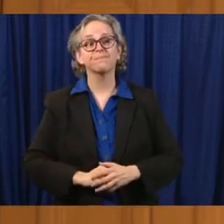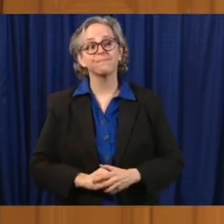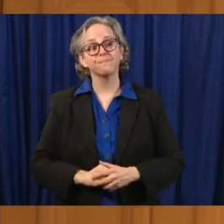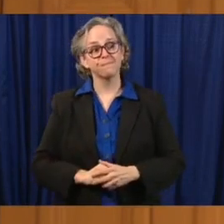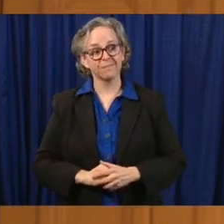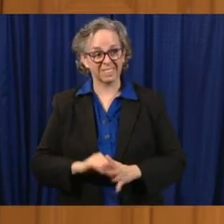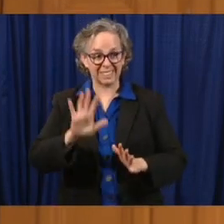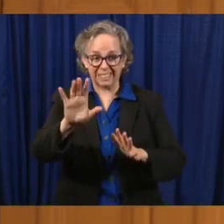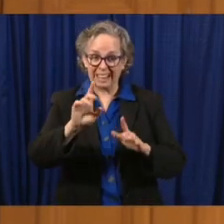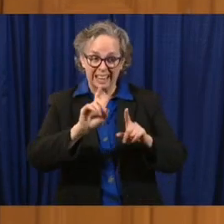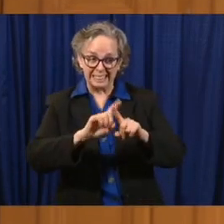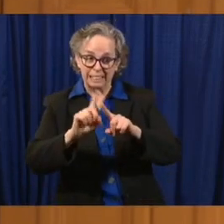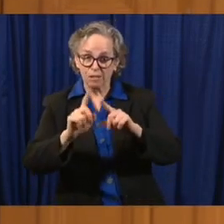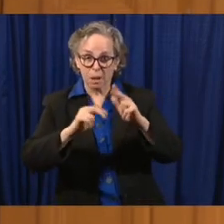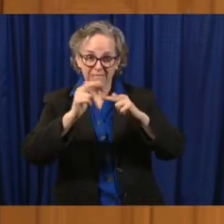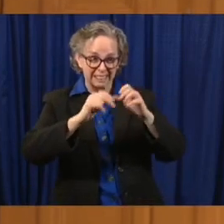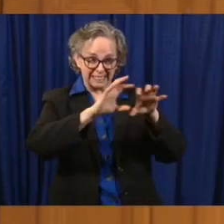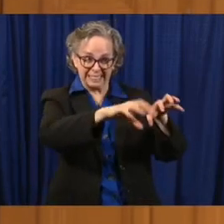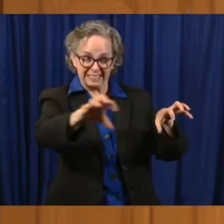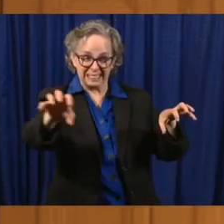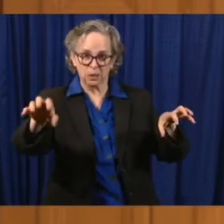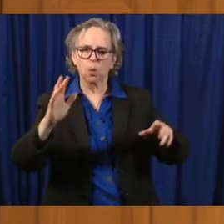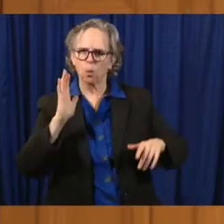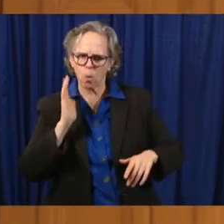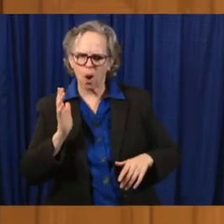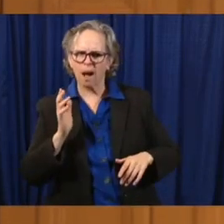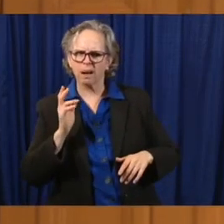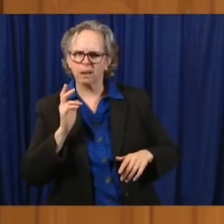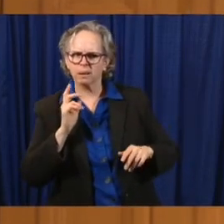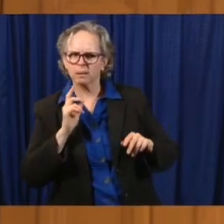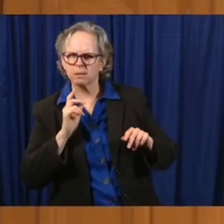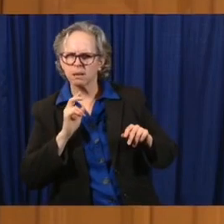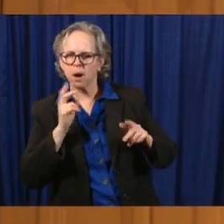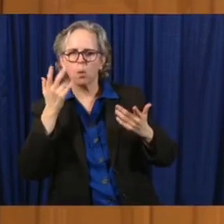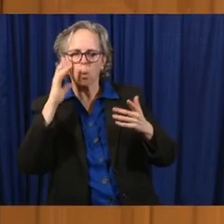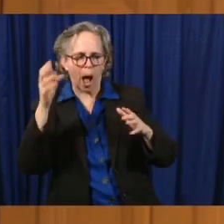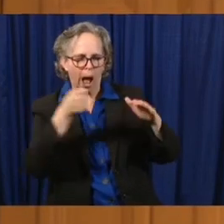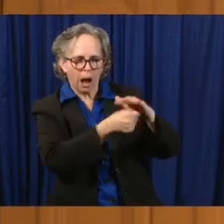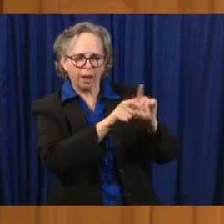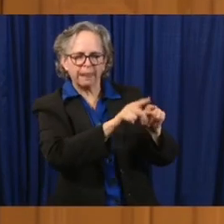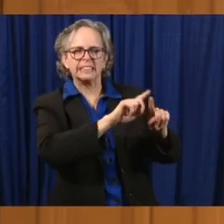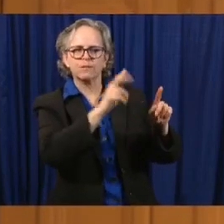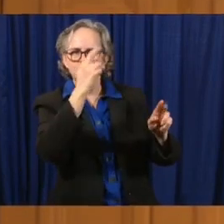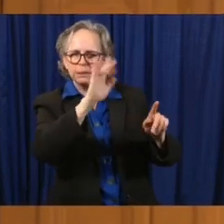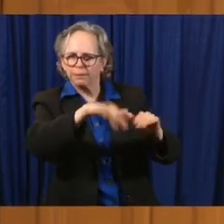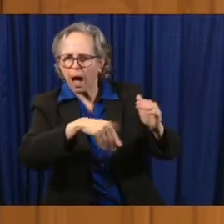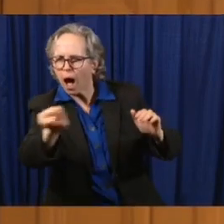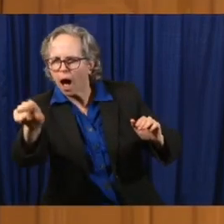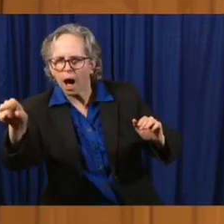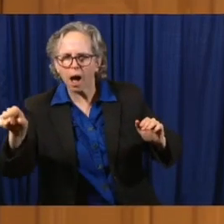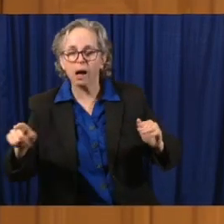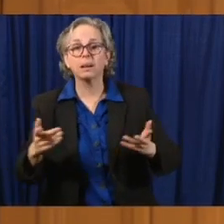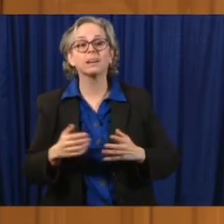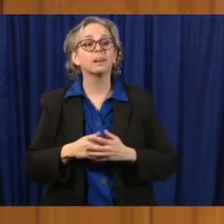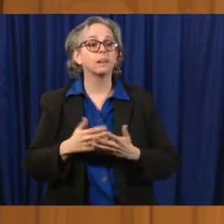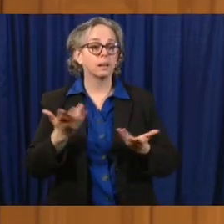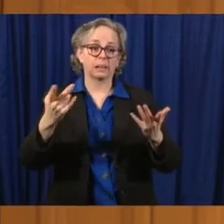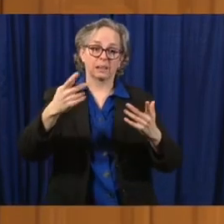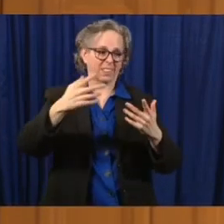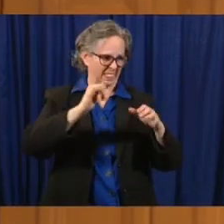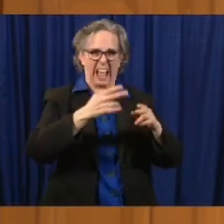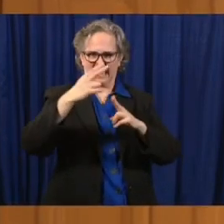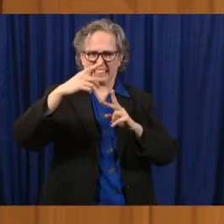General Harris and others, which we wouldn't have had on the front end or New York and others didn't have, move quickly. We have everything sort of on